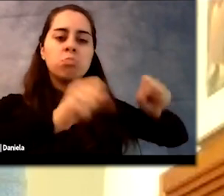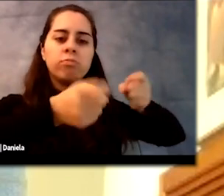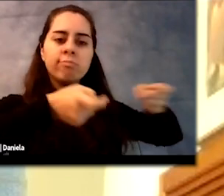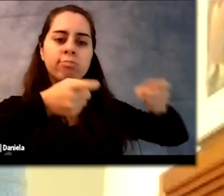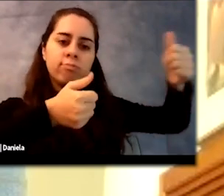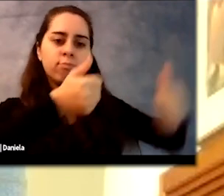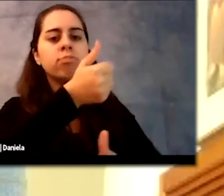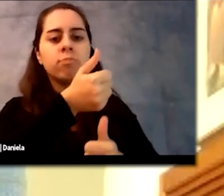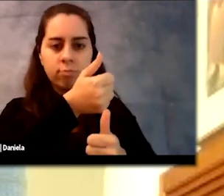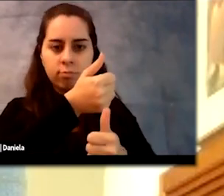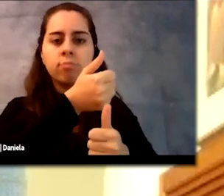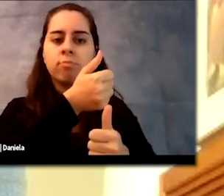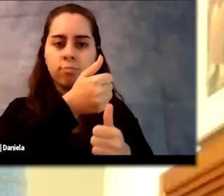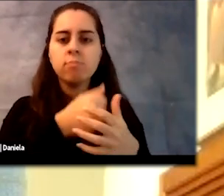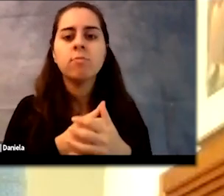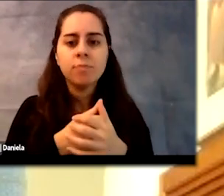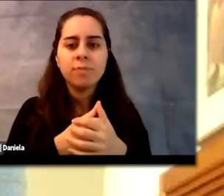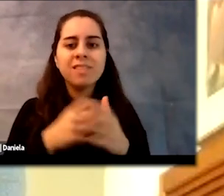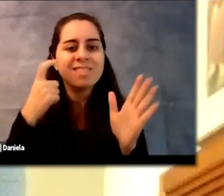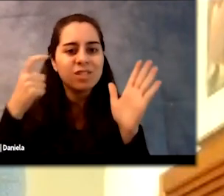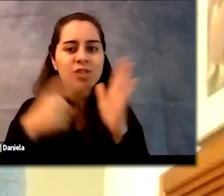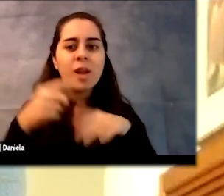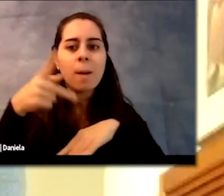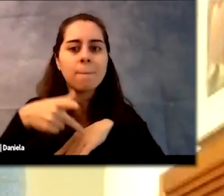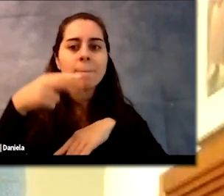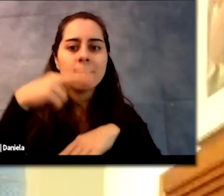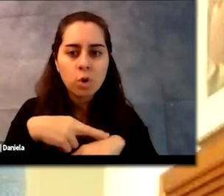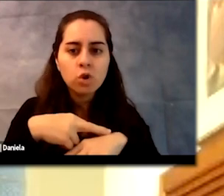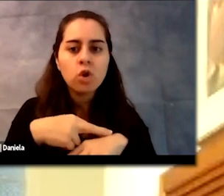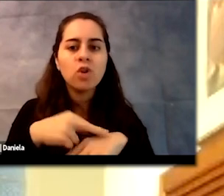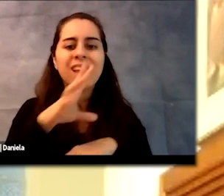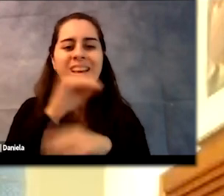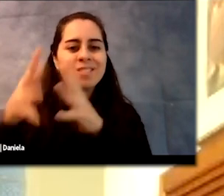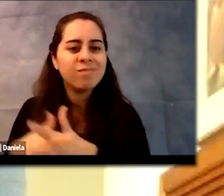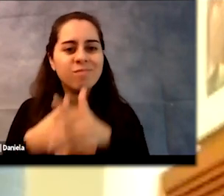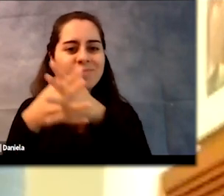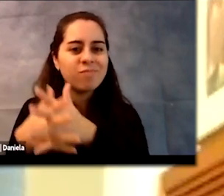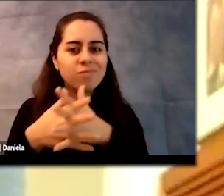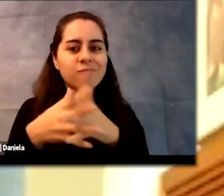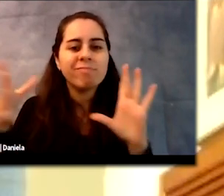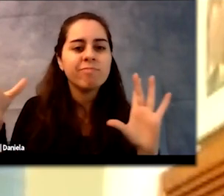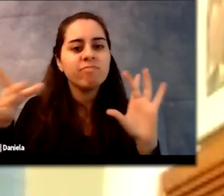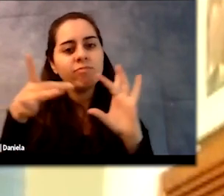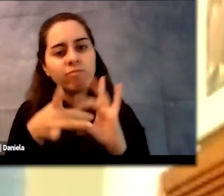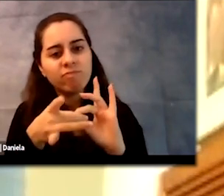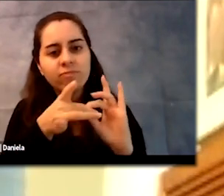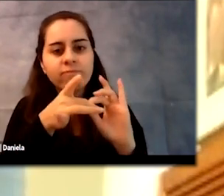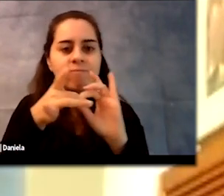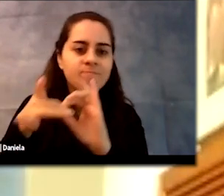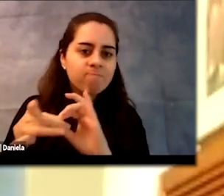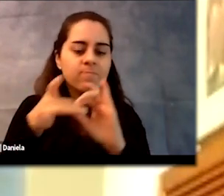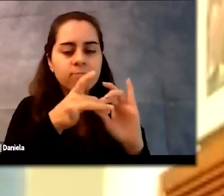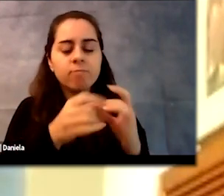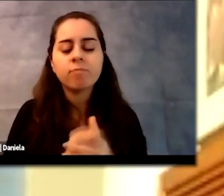decolonization of Puerto Rico to a broad alliance in Puerto Rico and in the United States. The